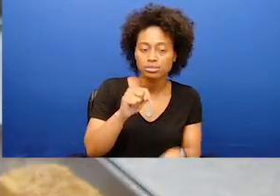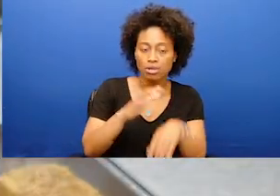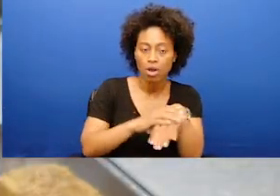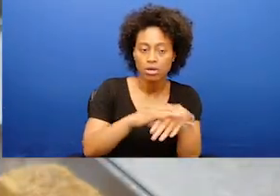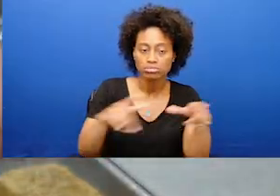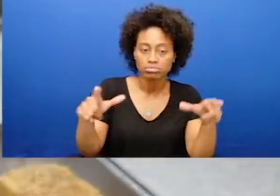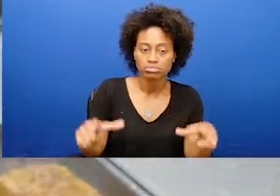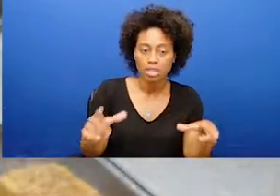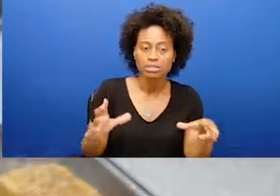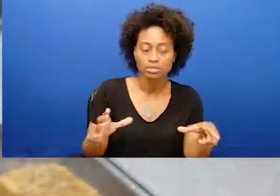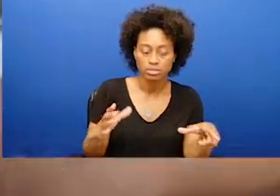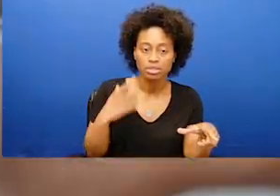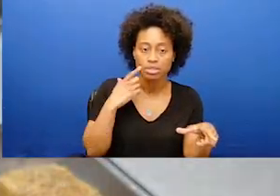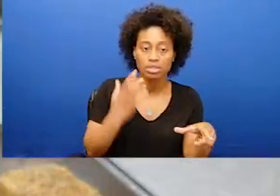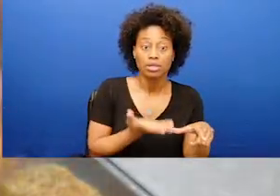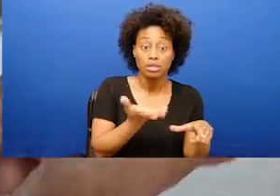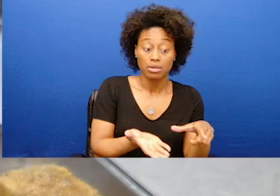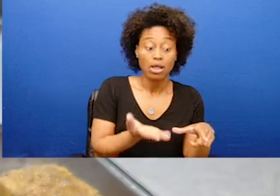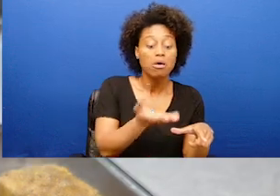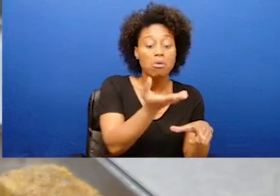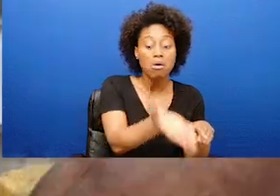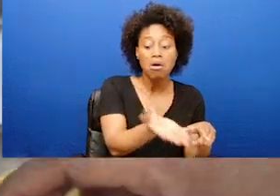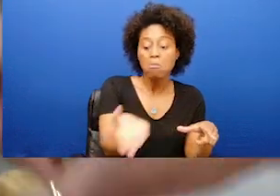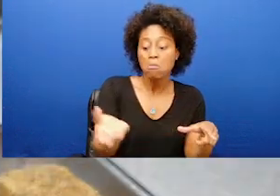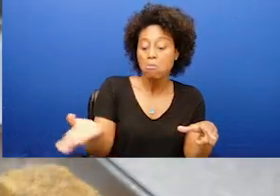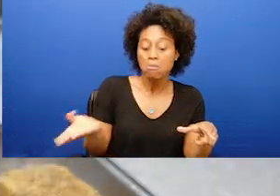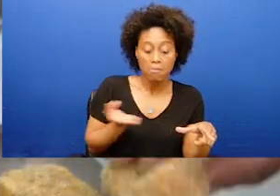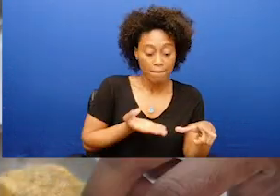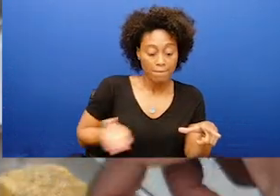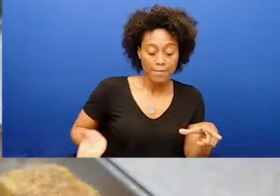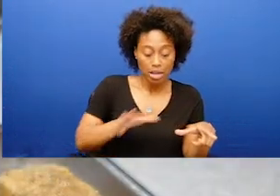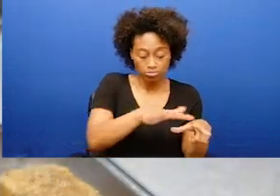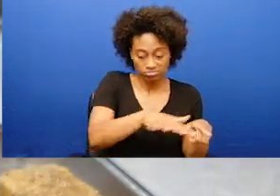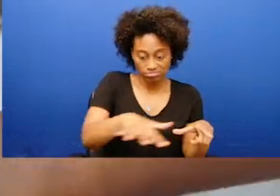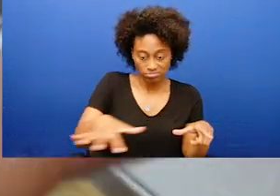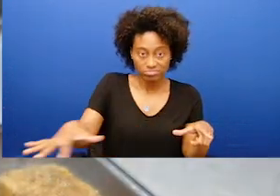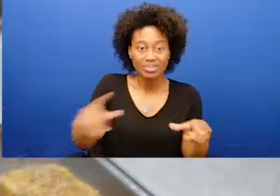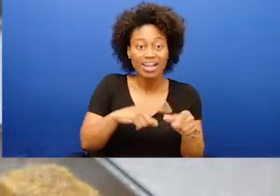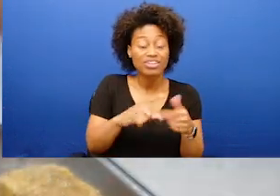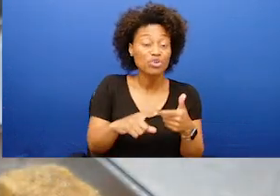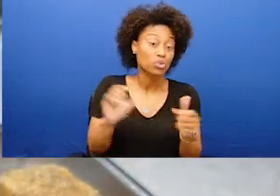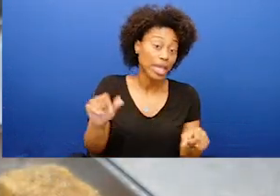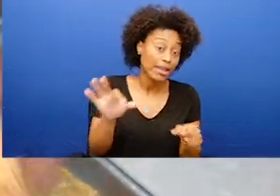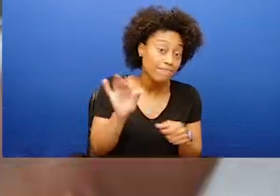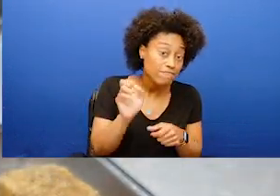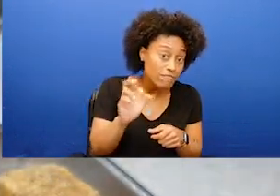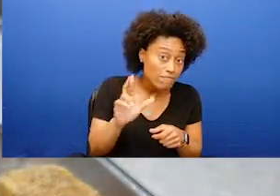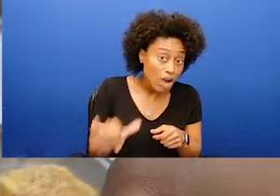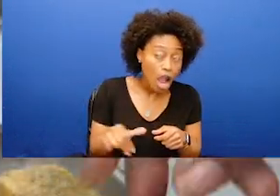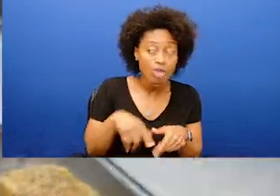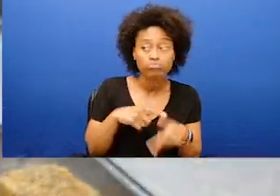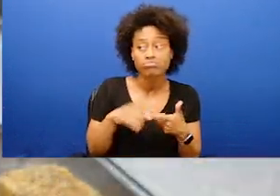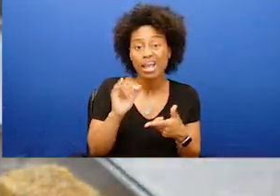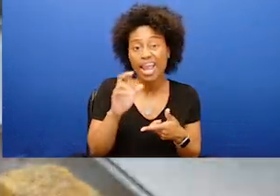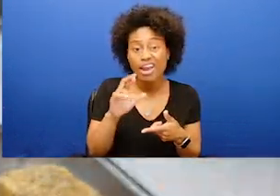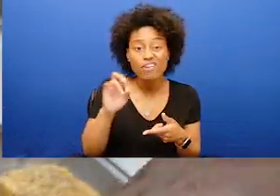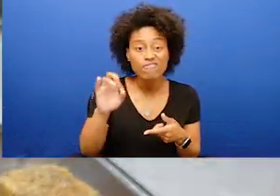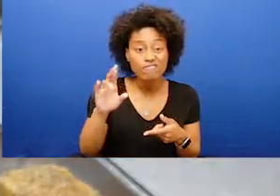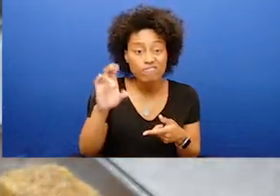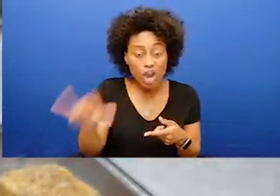also where you could fry these. You can also air fry them. It's up to you.